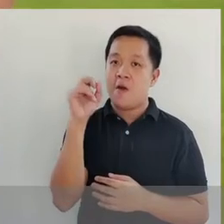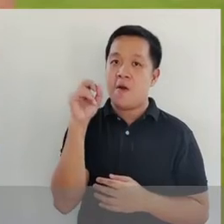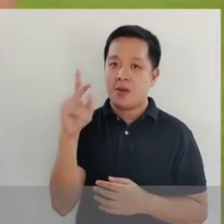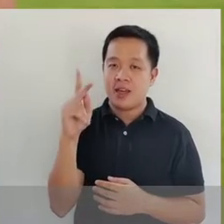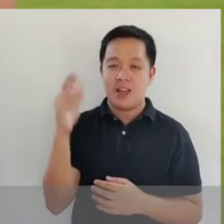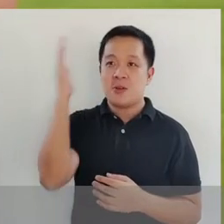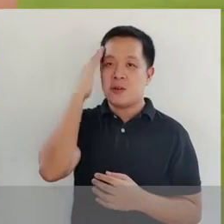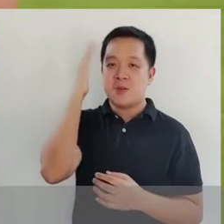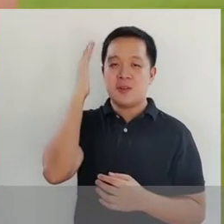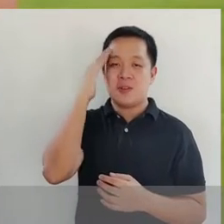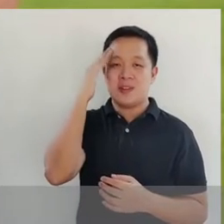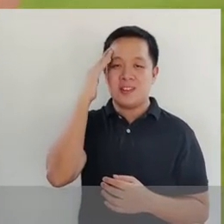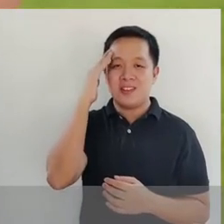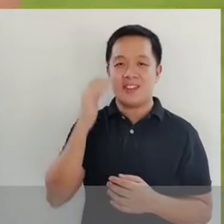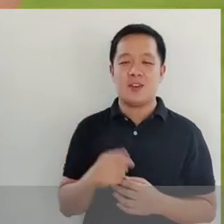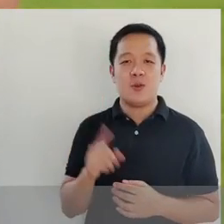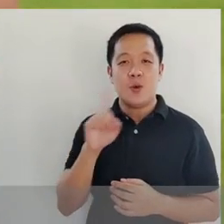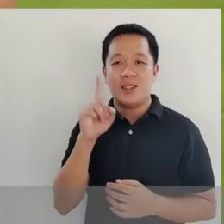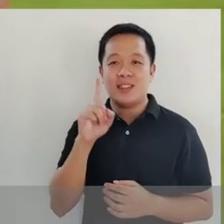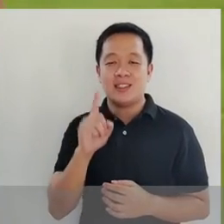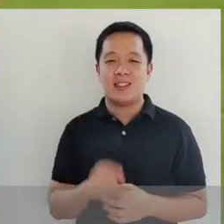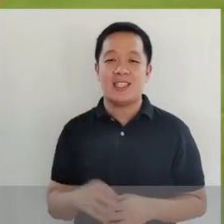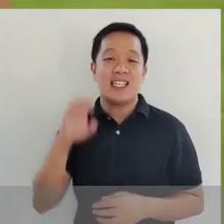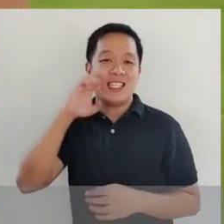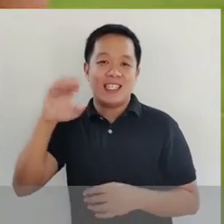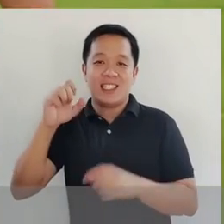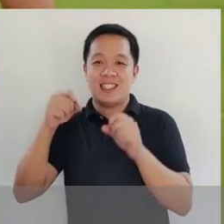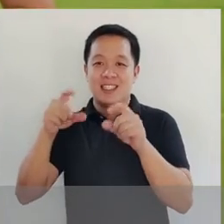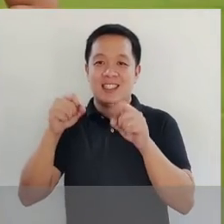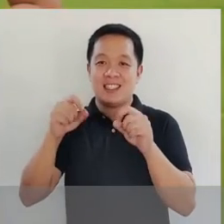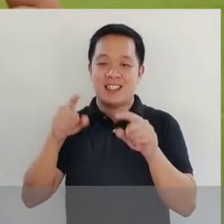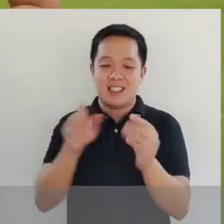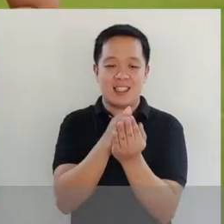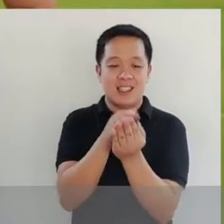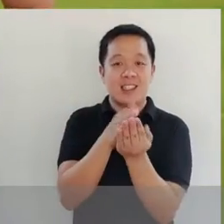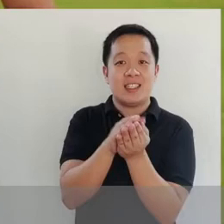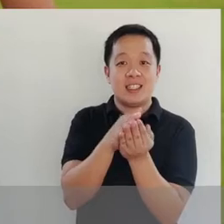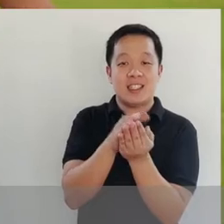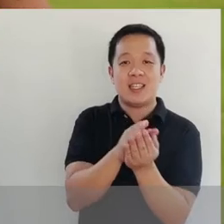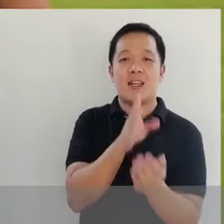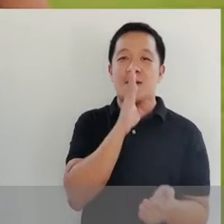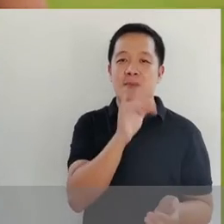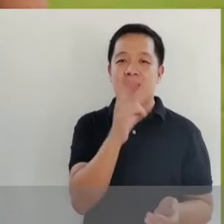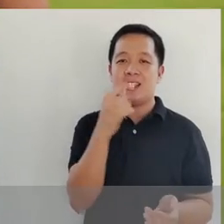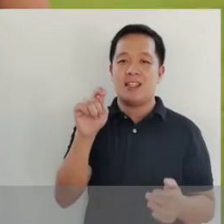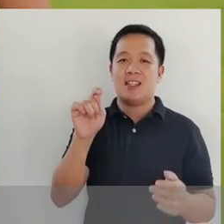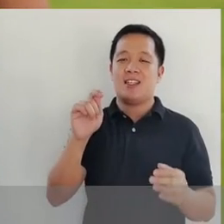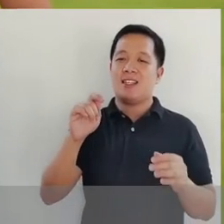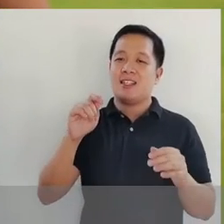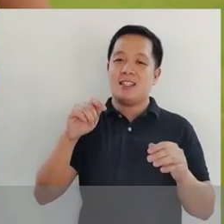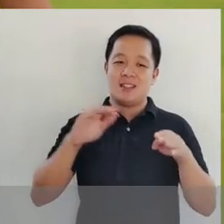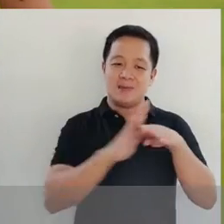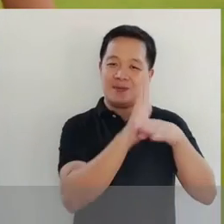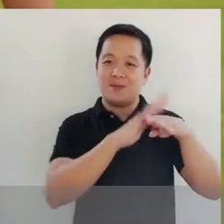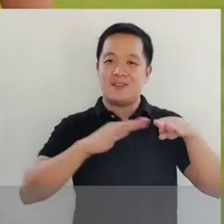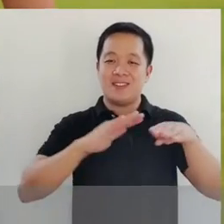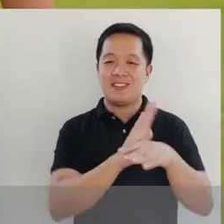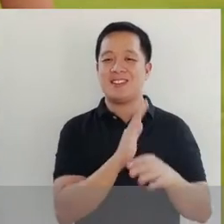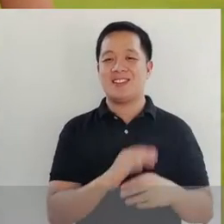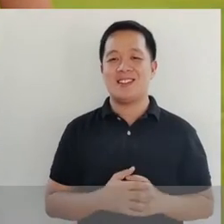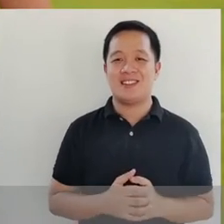I think I know this. It is, she sells seashells by the seashore. We got